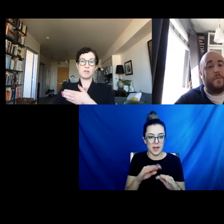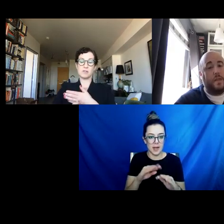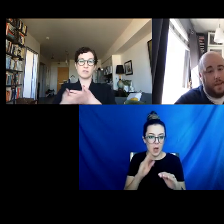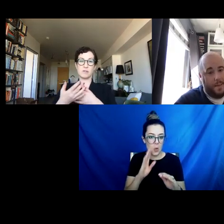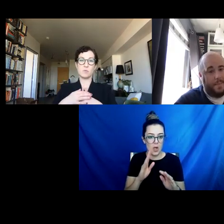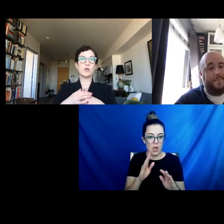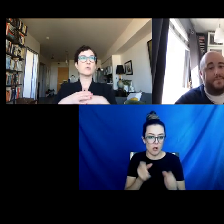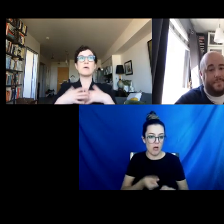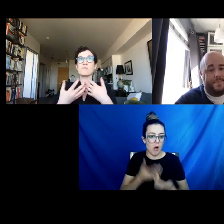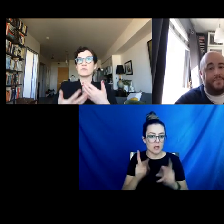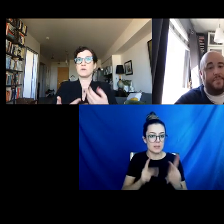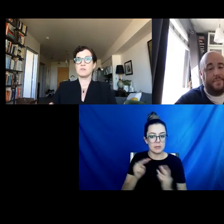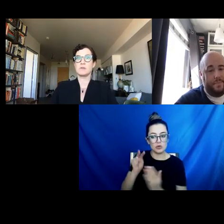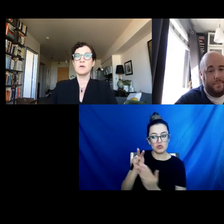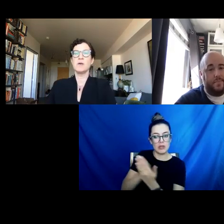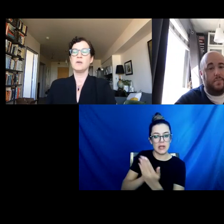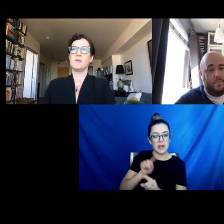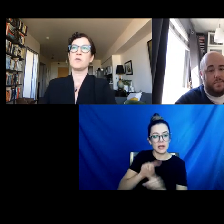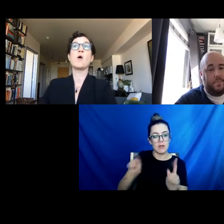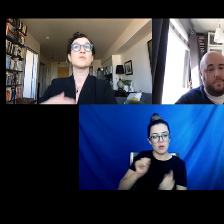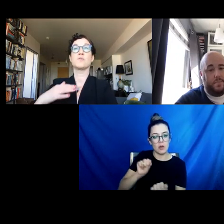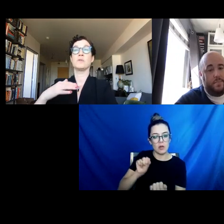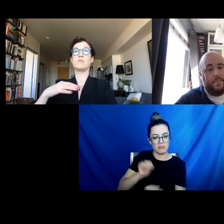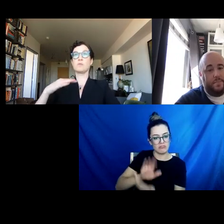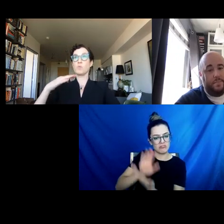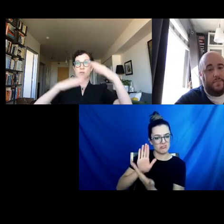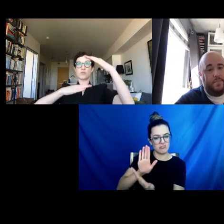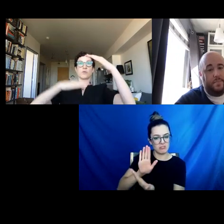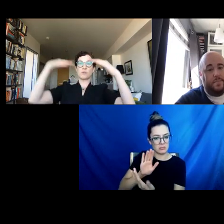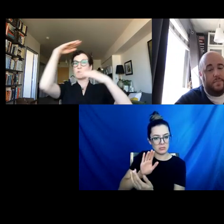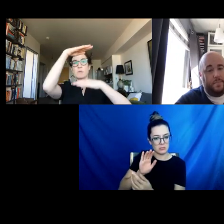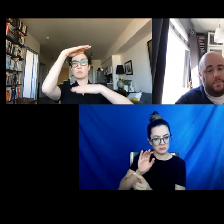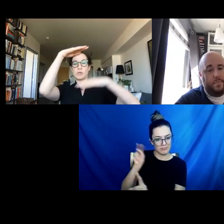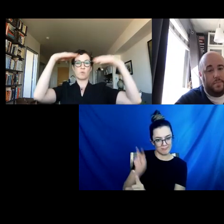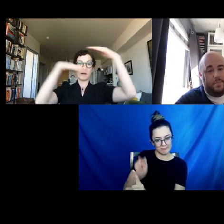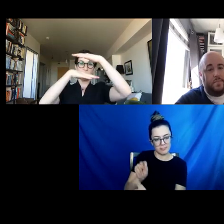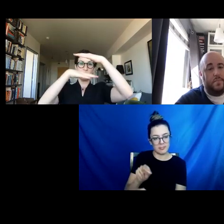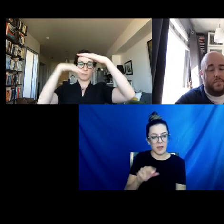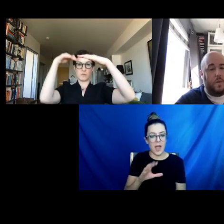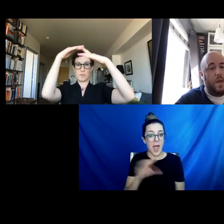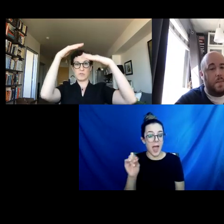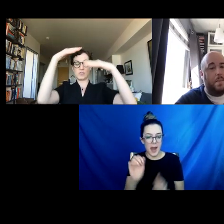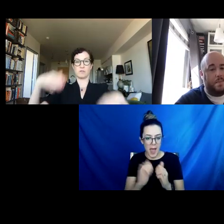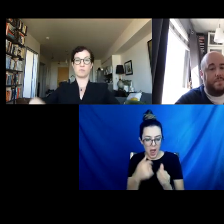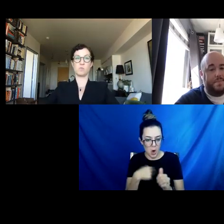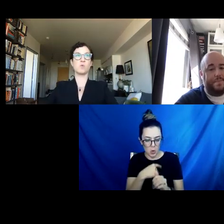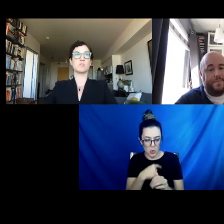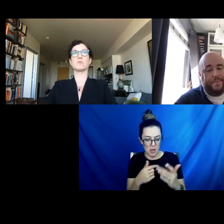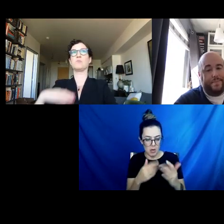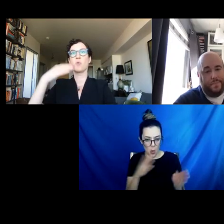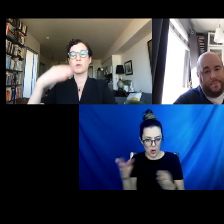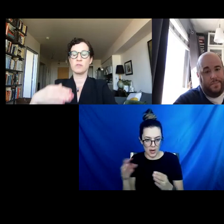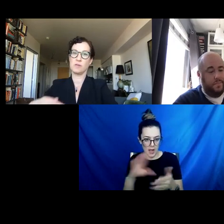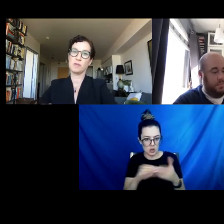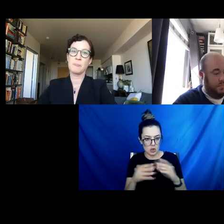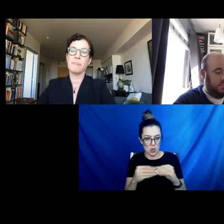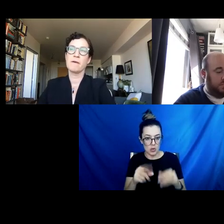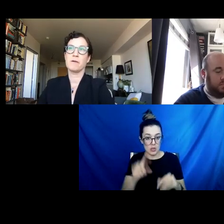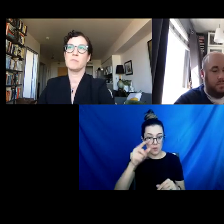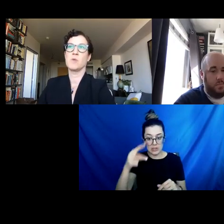yesterday. So, you know, there are people fighting back, and there have been media stories about what a nightmare this is, and those horrible photos of men on